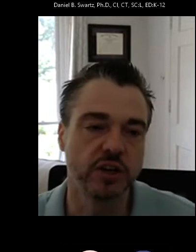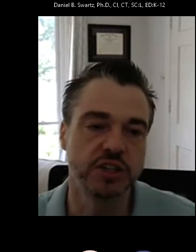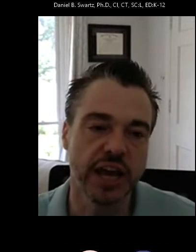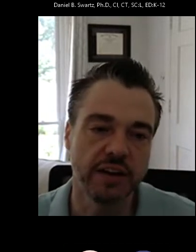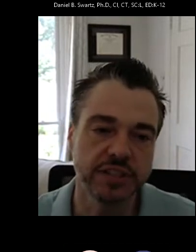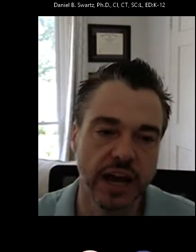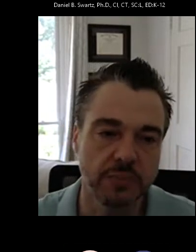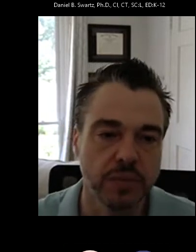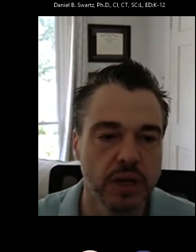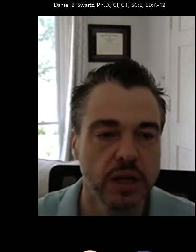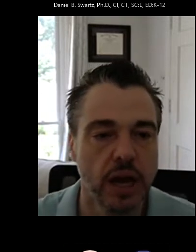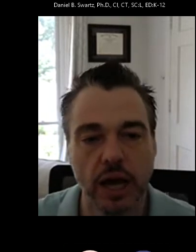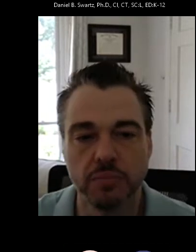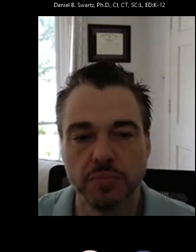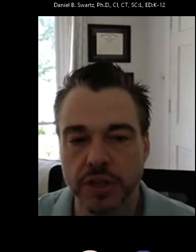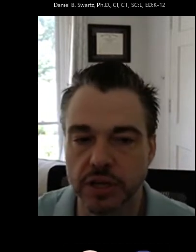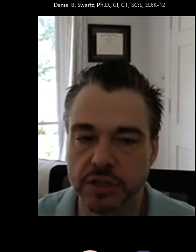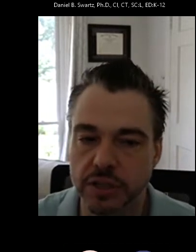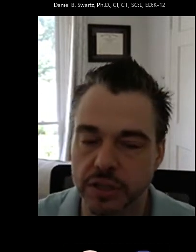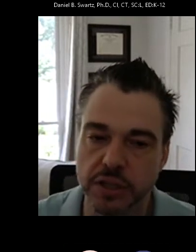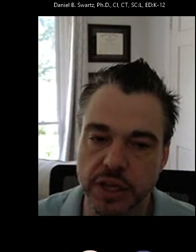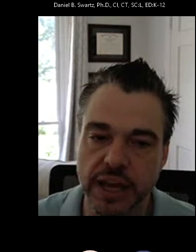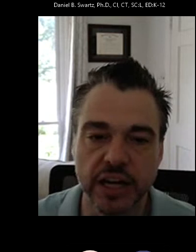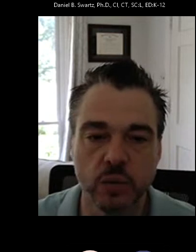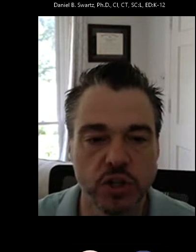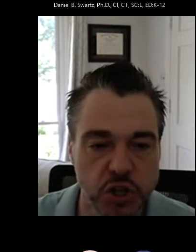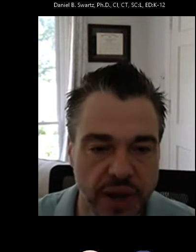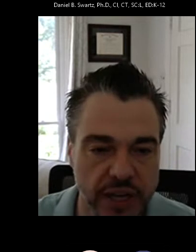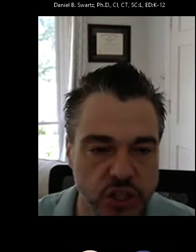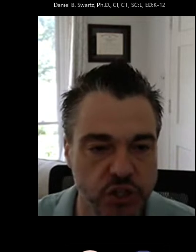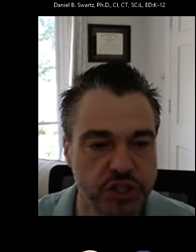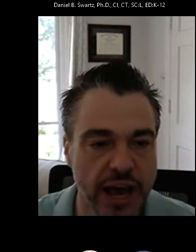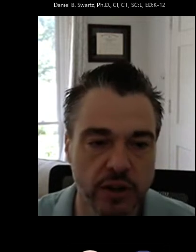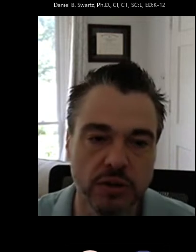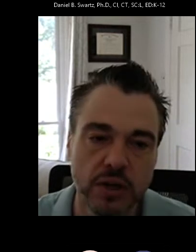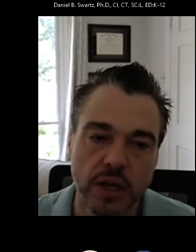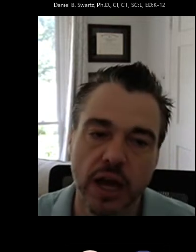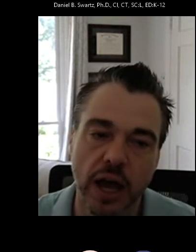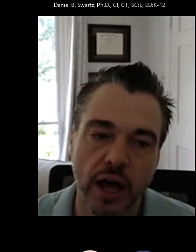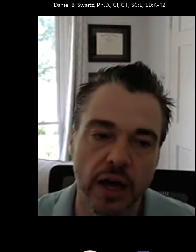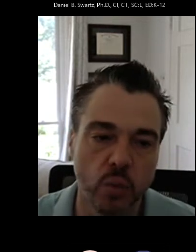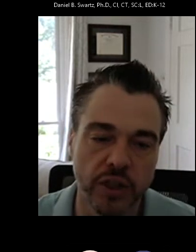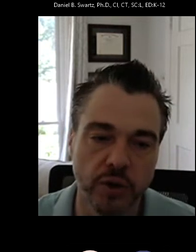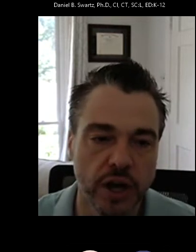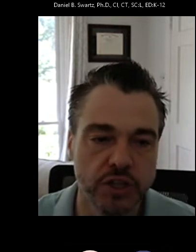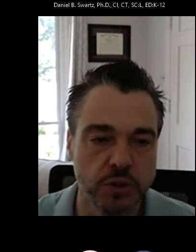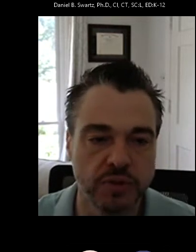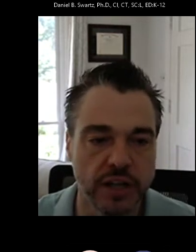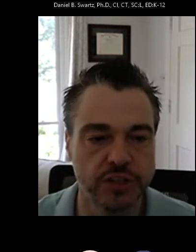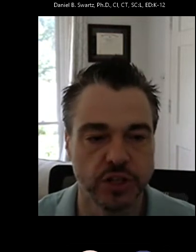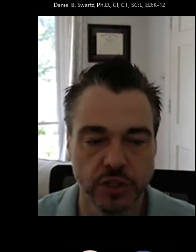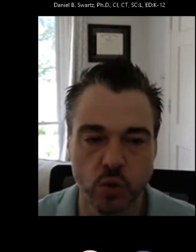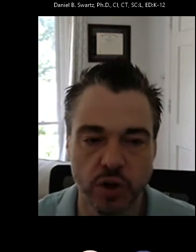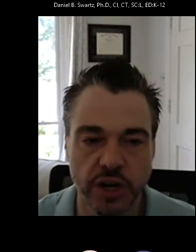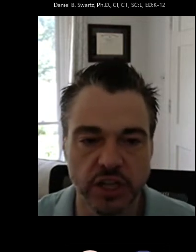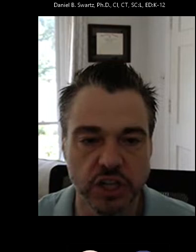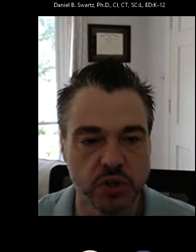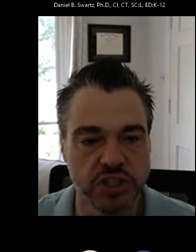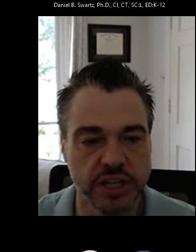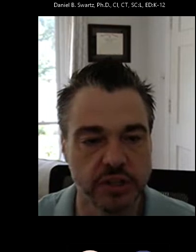we're asking you your staff type, the county in which you're based, your title, whether or not you provide